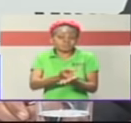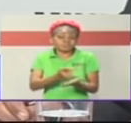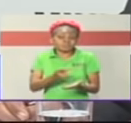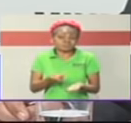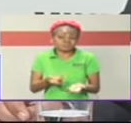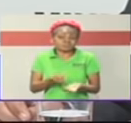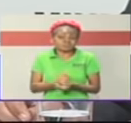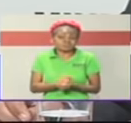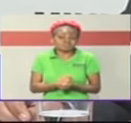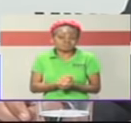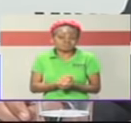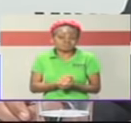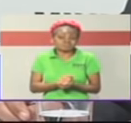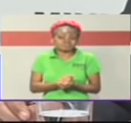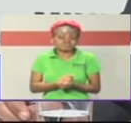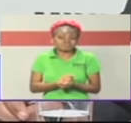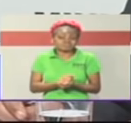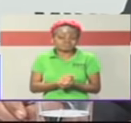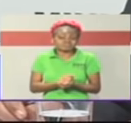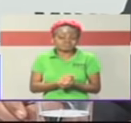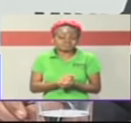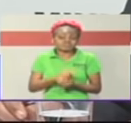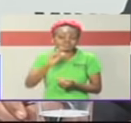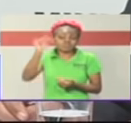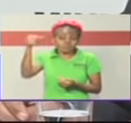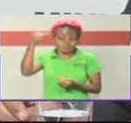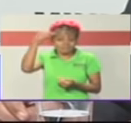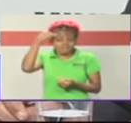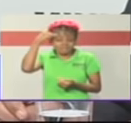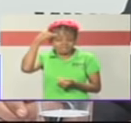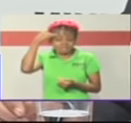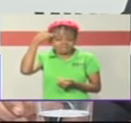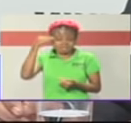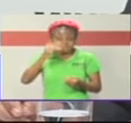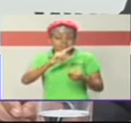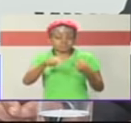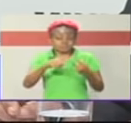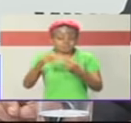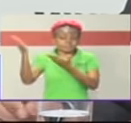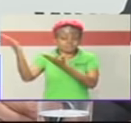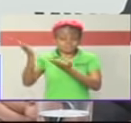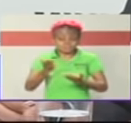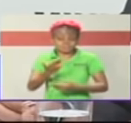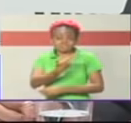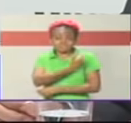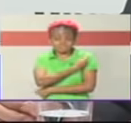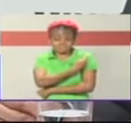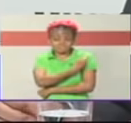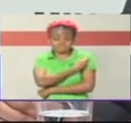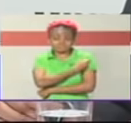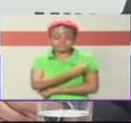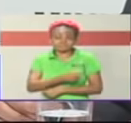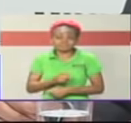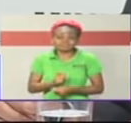The government of the Republic of Trinidad and Tobago, when it brings in vaccines, has an